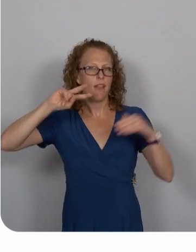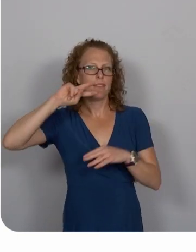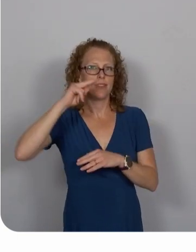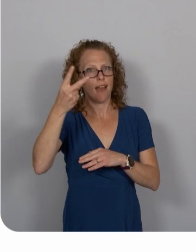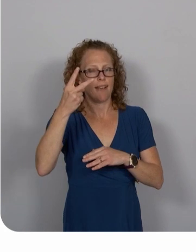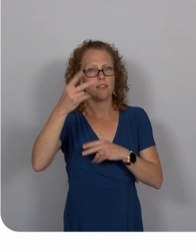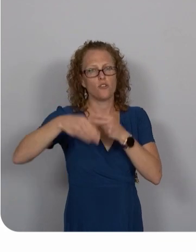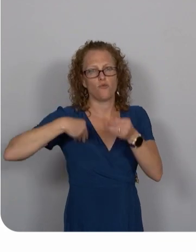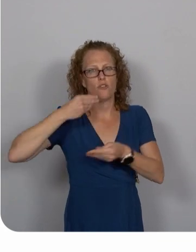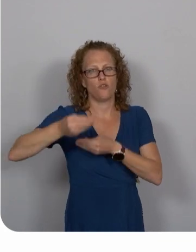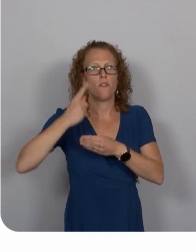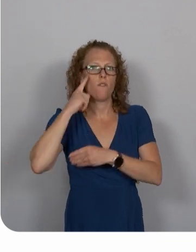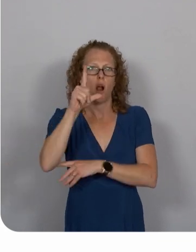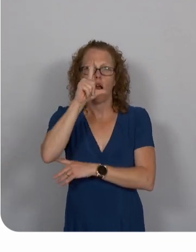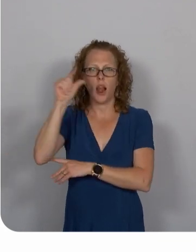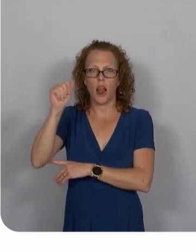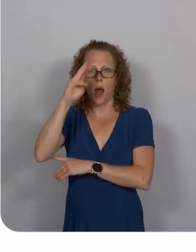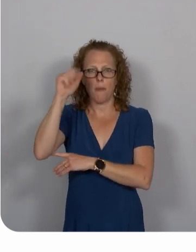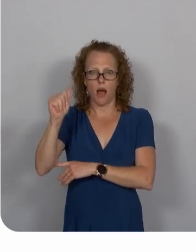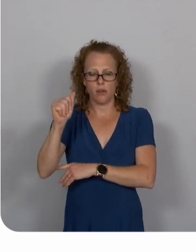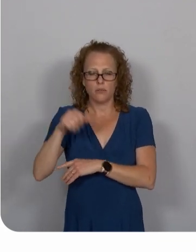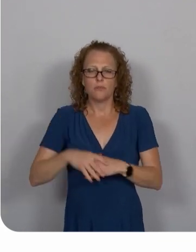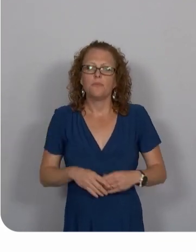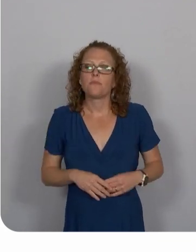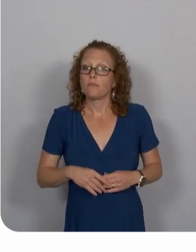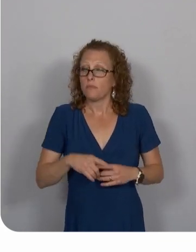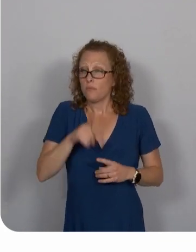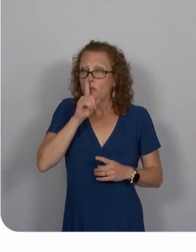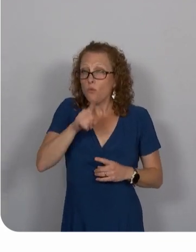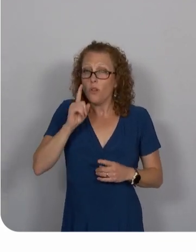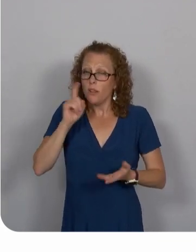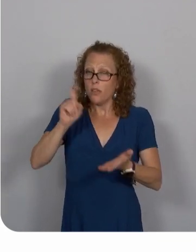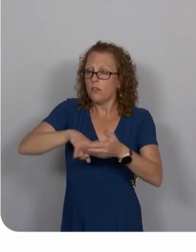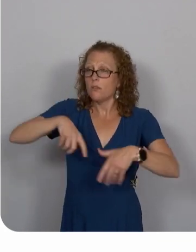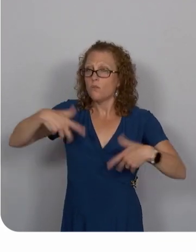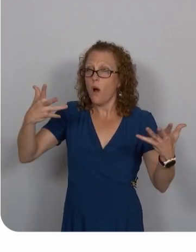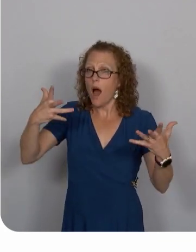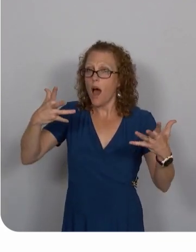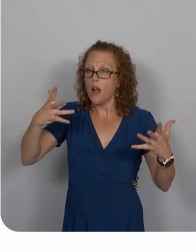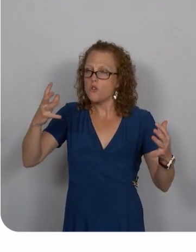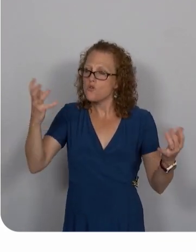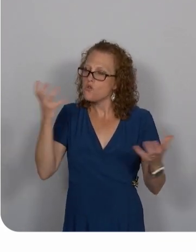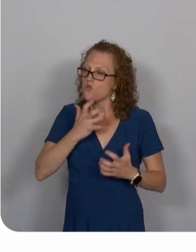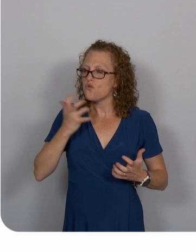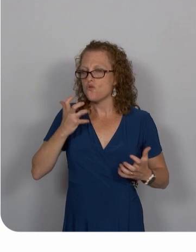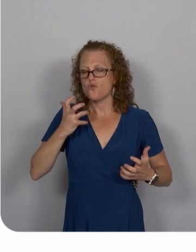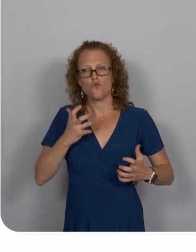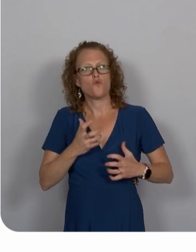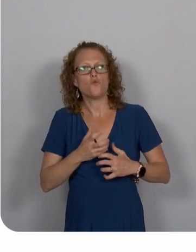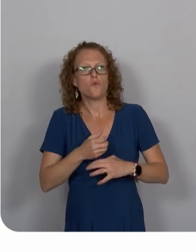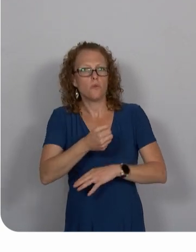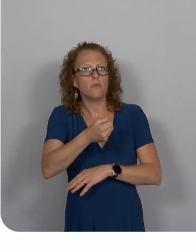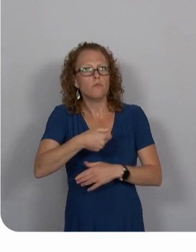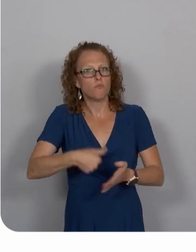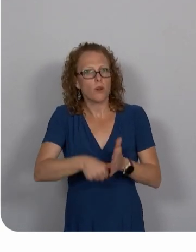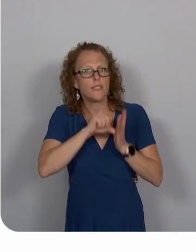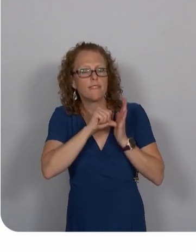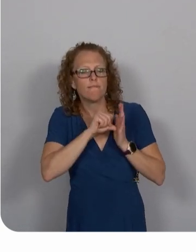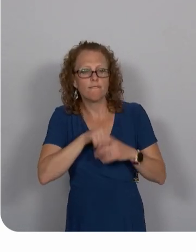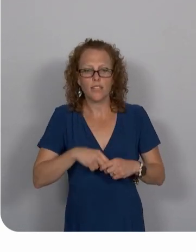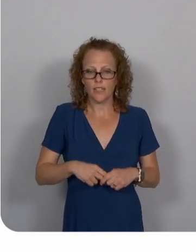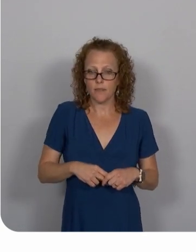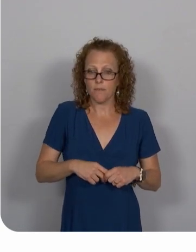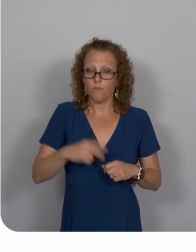industry. And the response has blown us away. Since releasing Llama, we've seen a lot